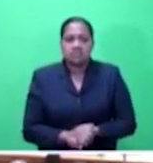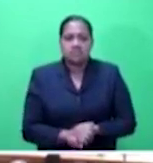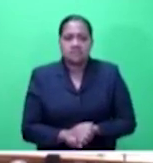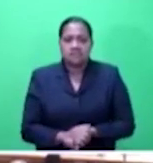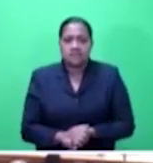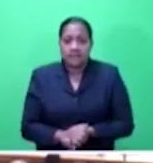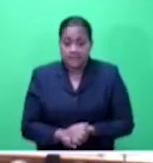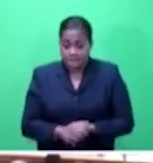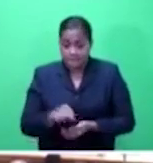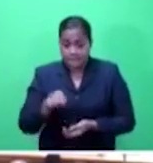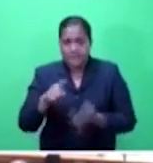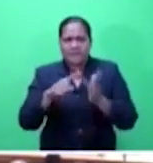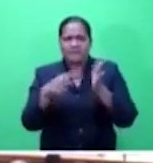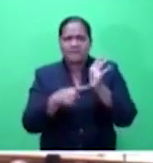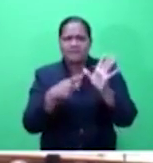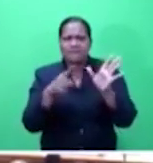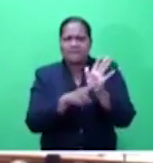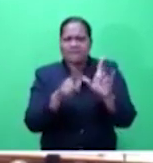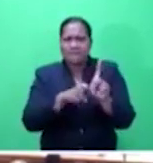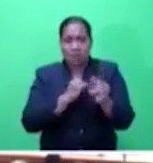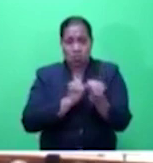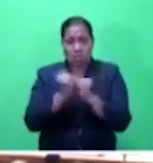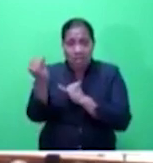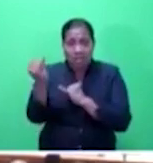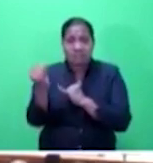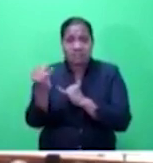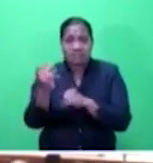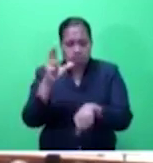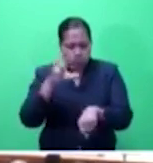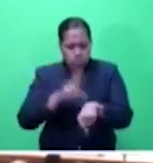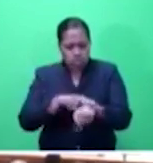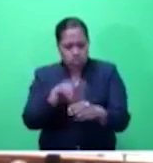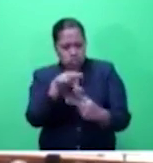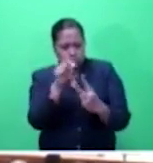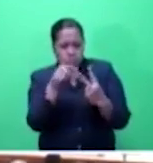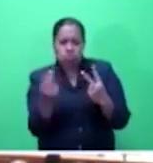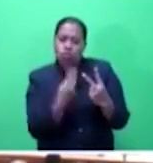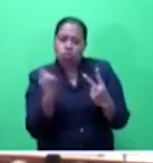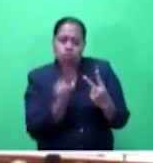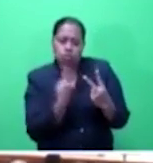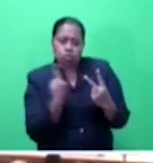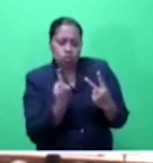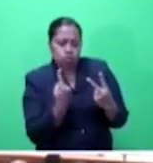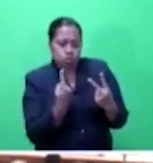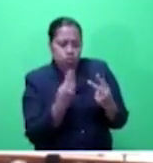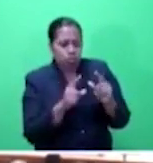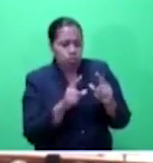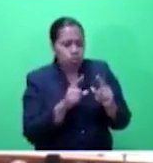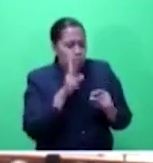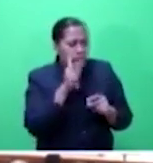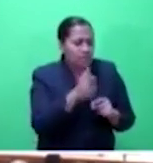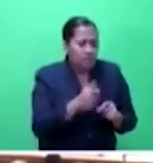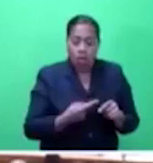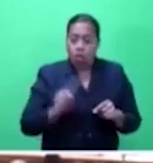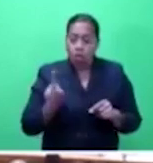like Italy, doctors are being forced to choose who to treat, who lives and who dies.